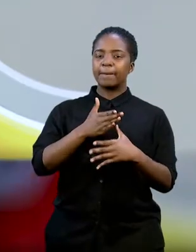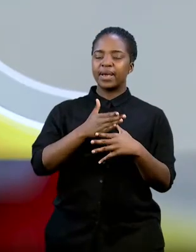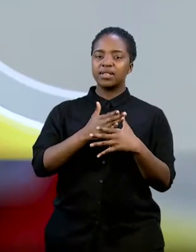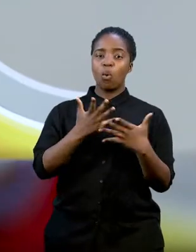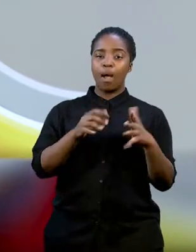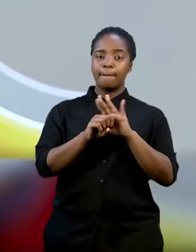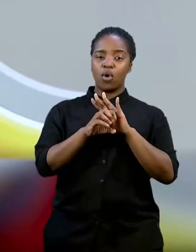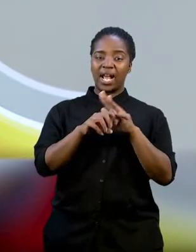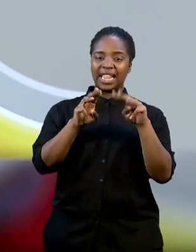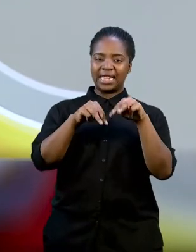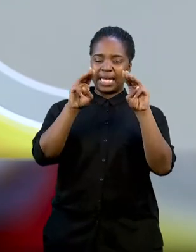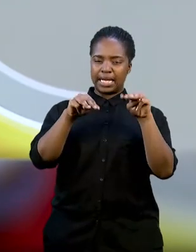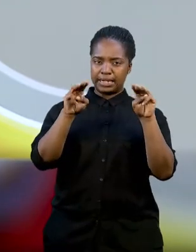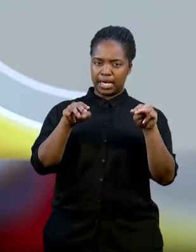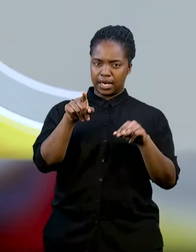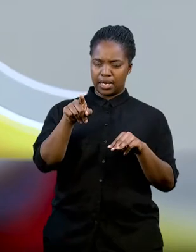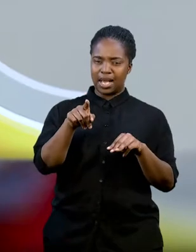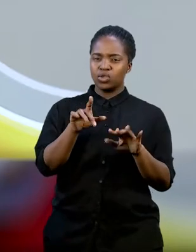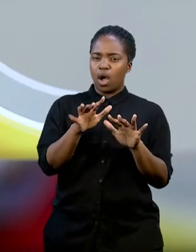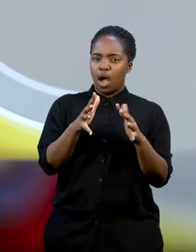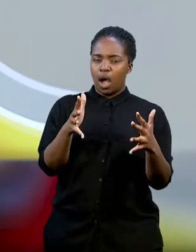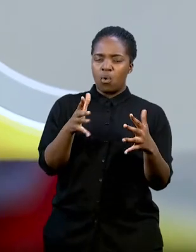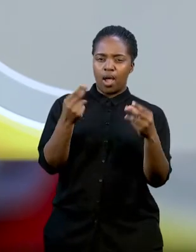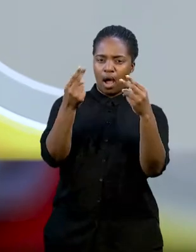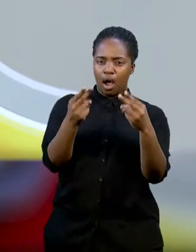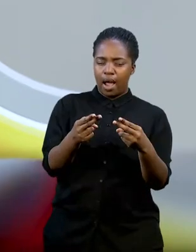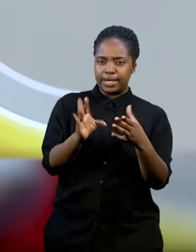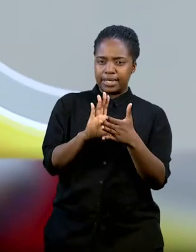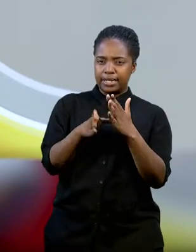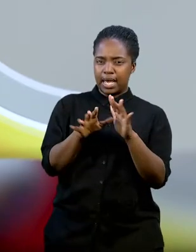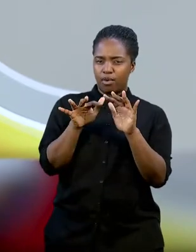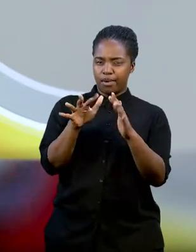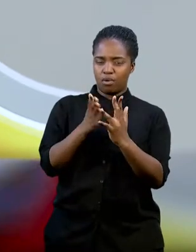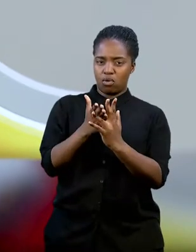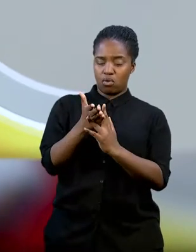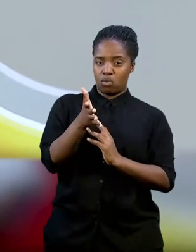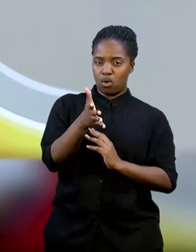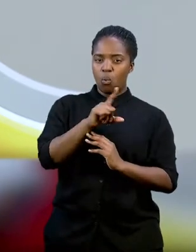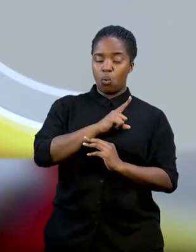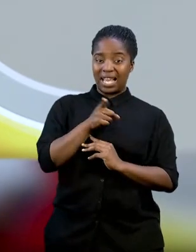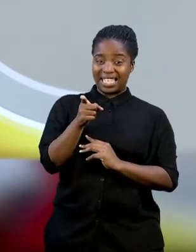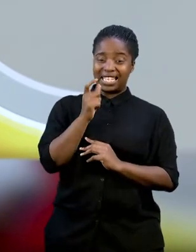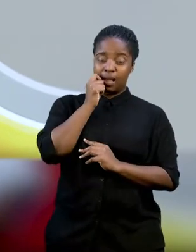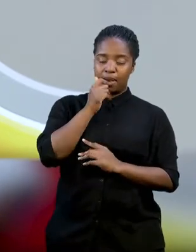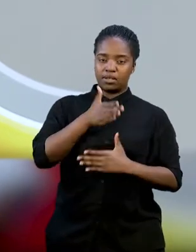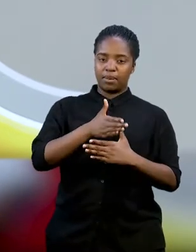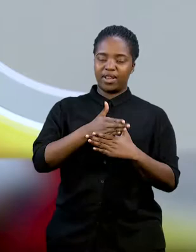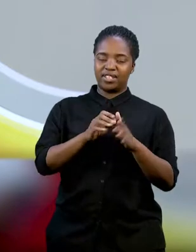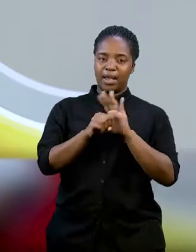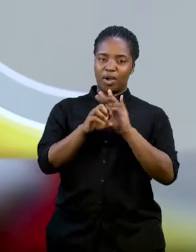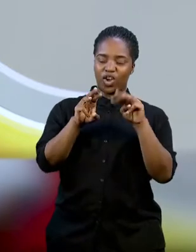bo tswakilweng bo ka ntlafatswa moya wa di-arts jwang. Yena ke artistic director kwana Market